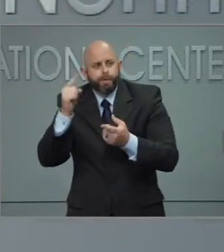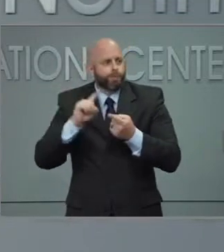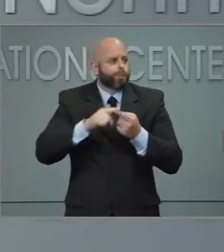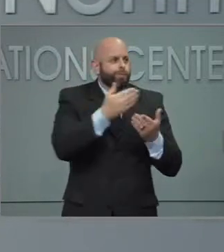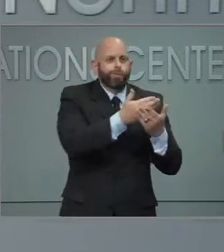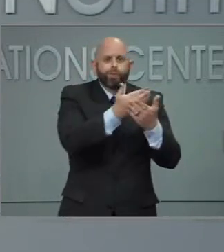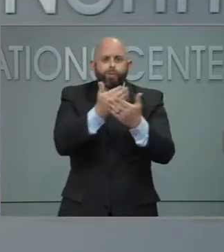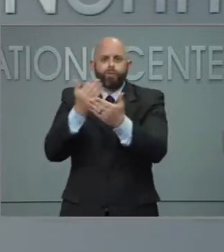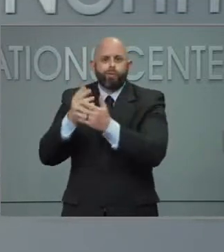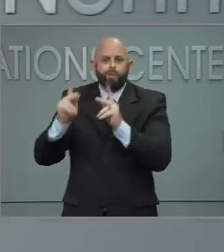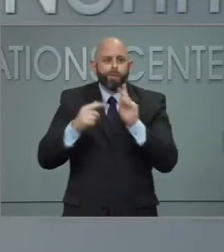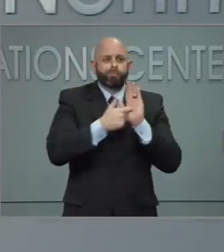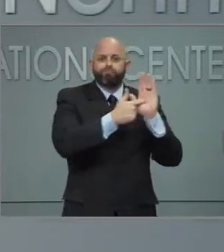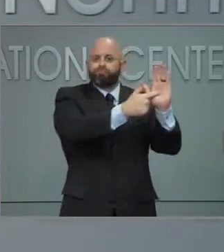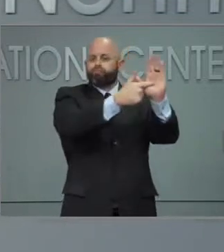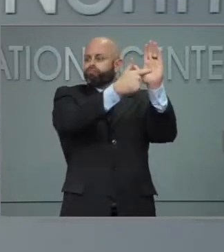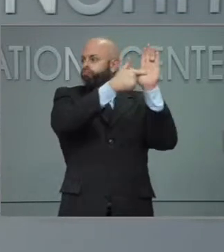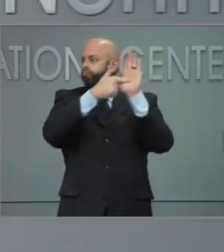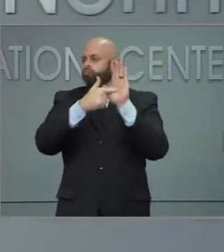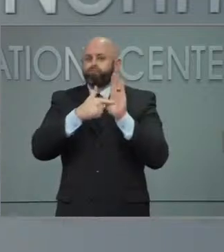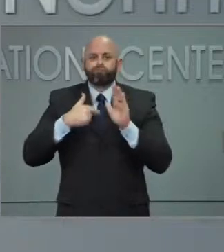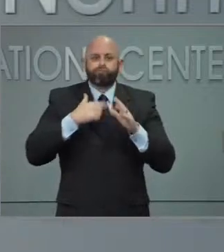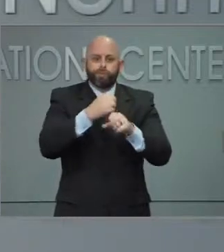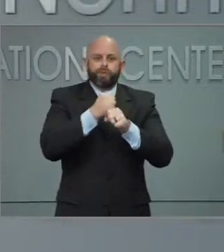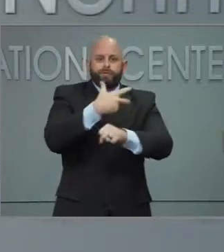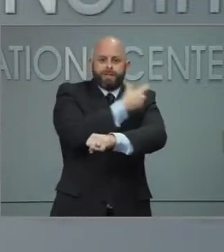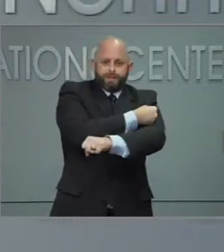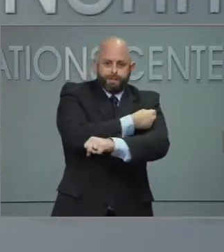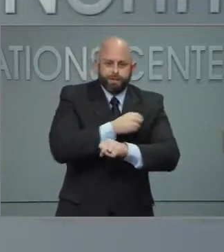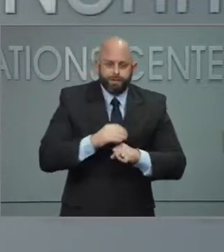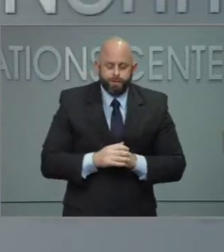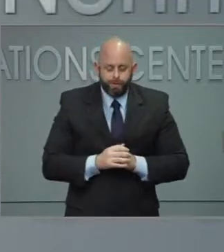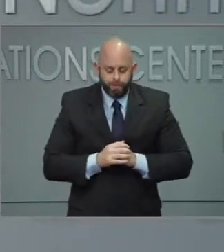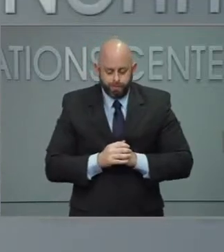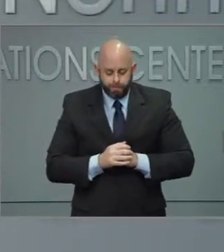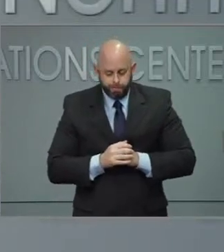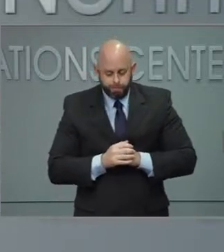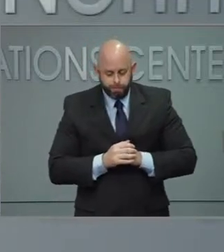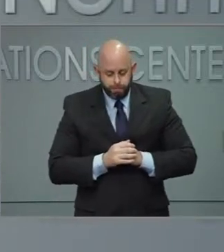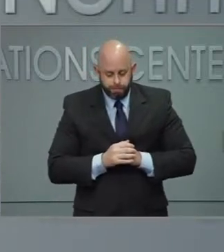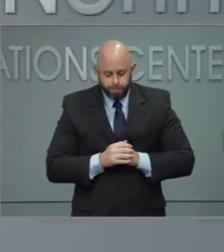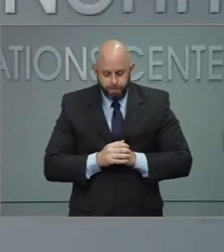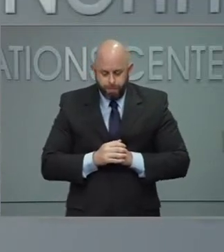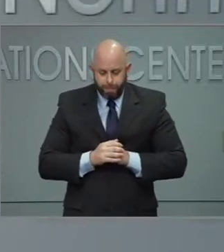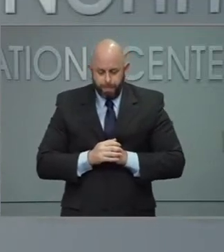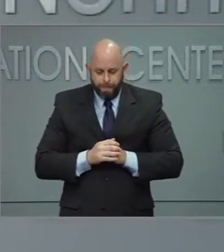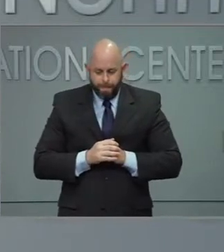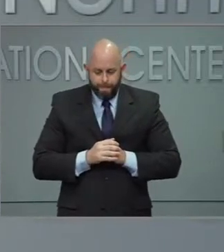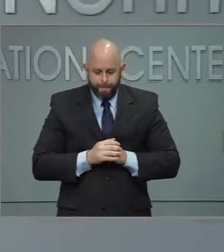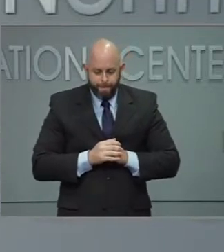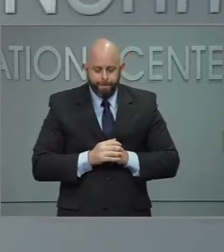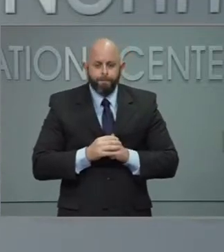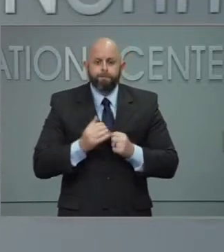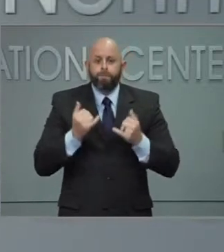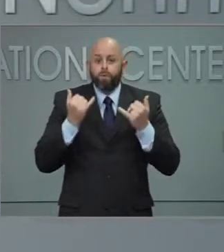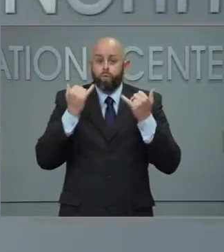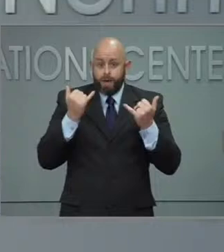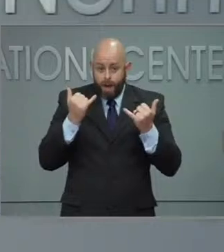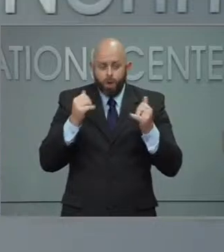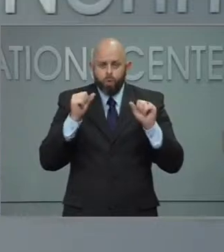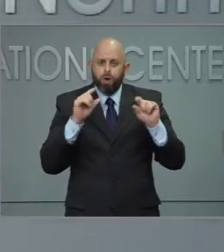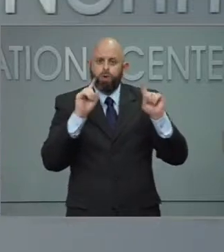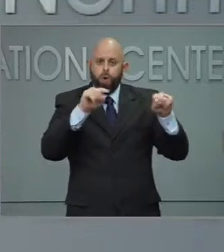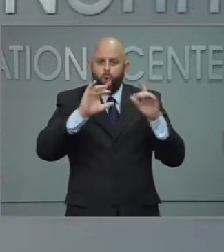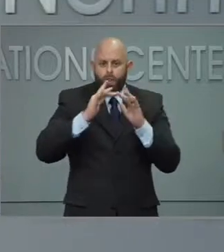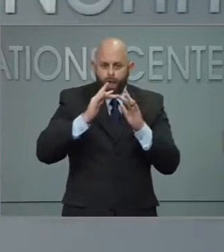to make sure they can. Right now they can, in most instances, be able to go using their email address and